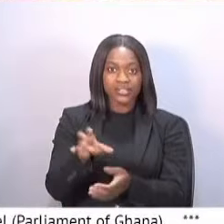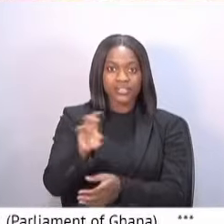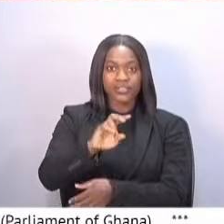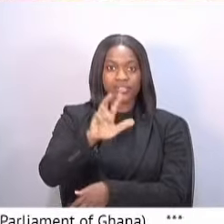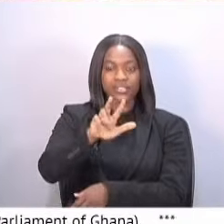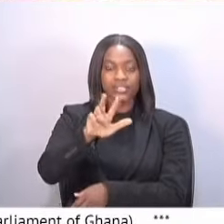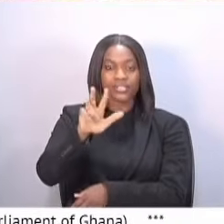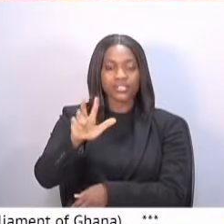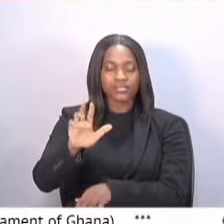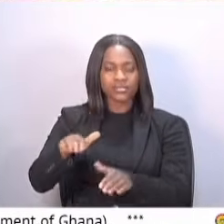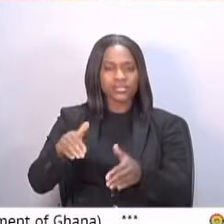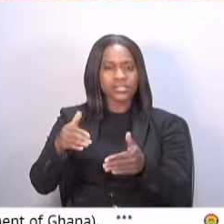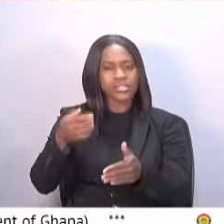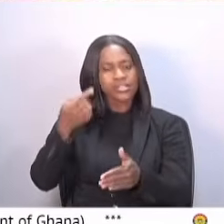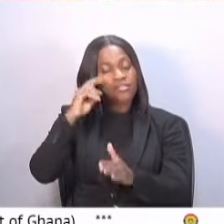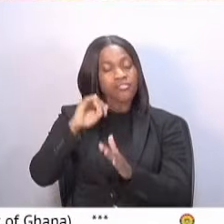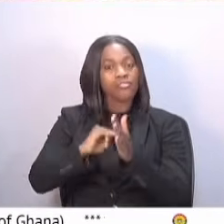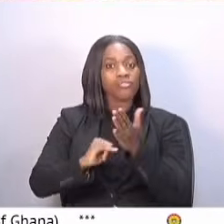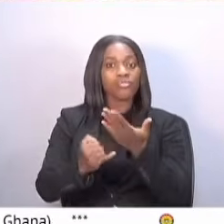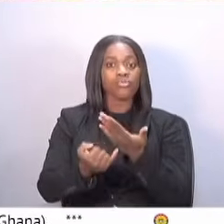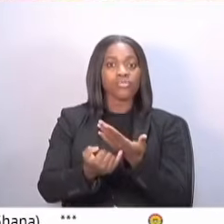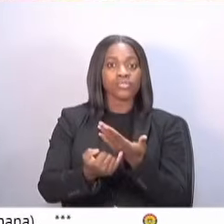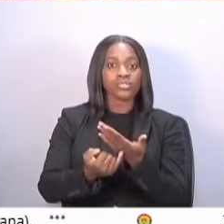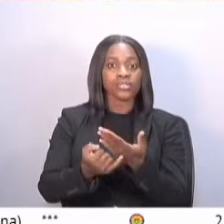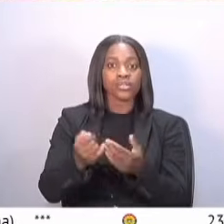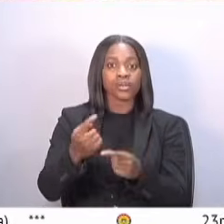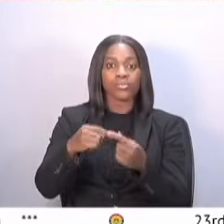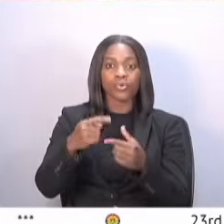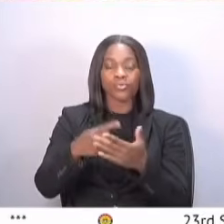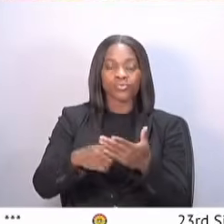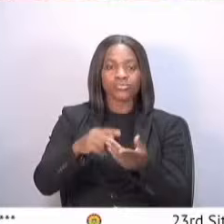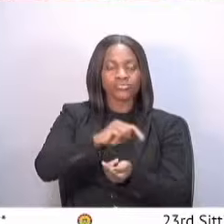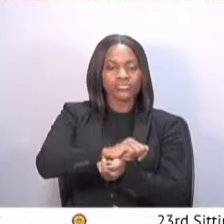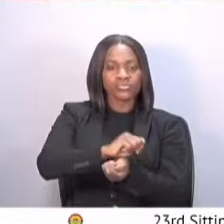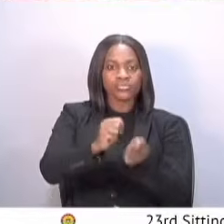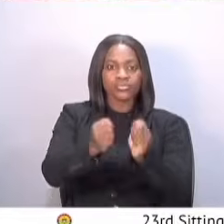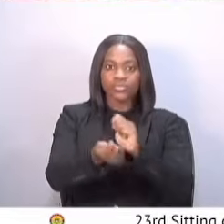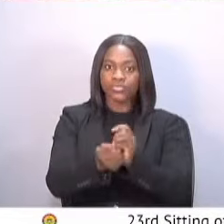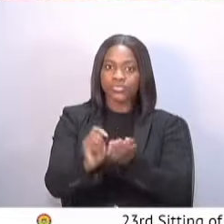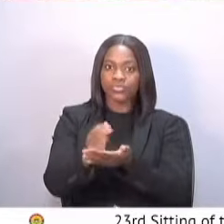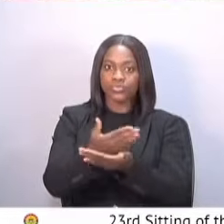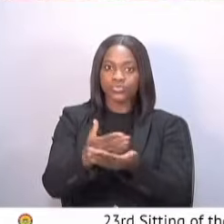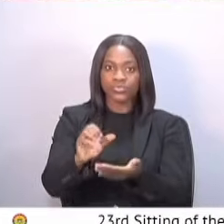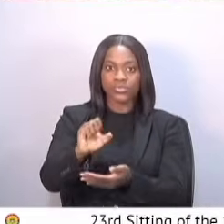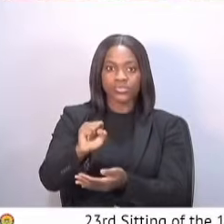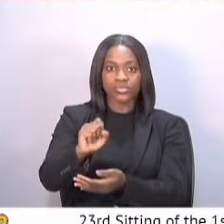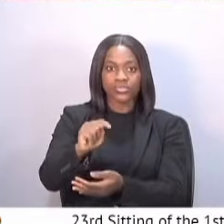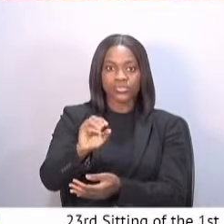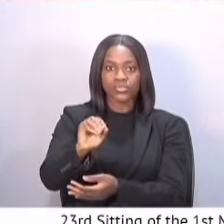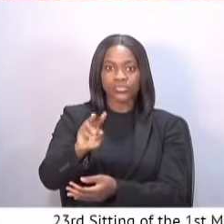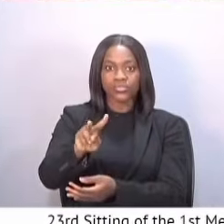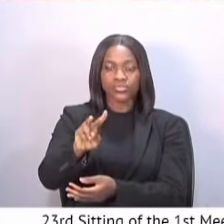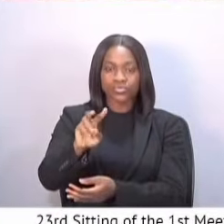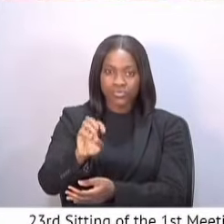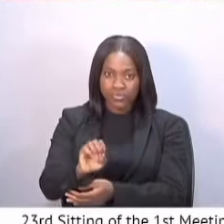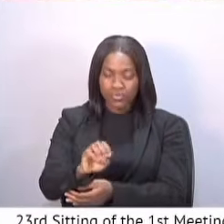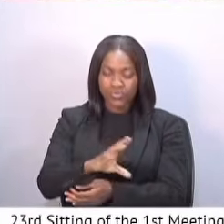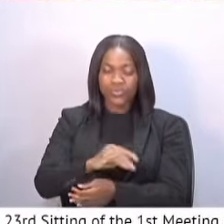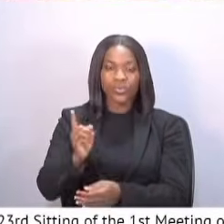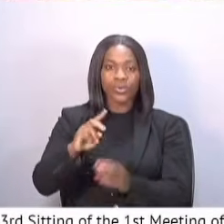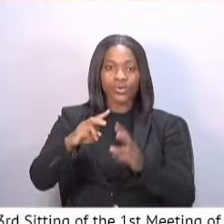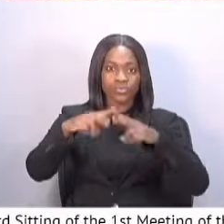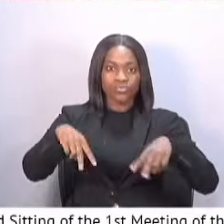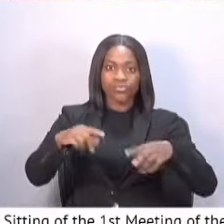11,733, for a project on the transformative clean cooking stove initiative in rural